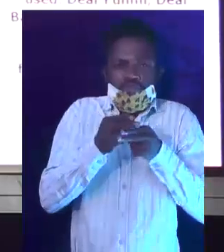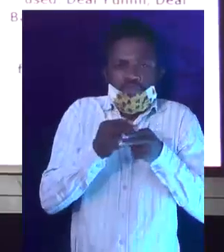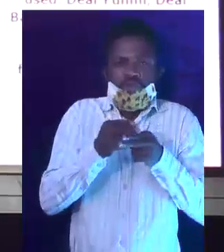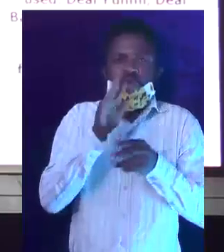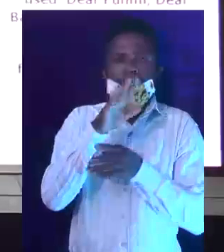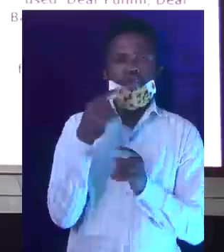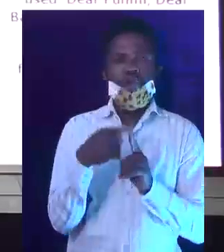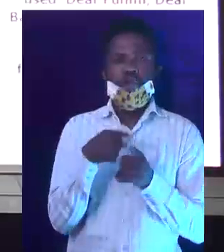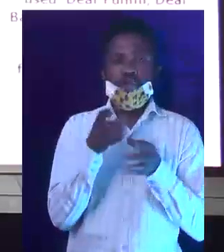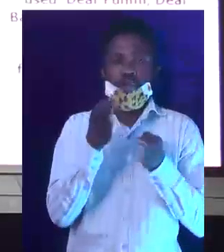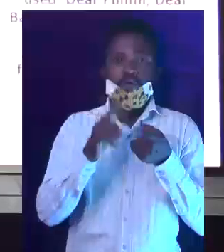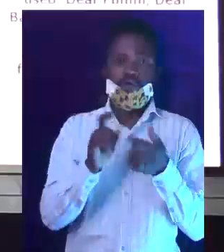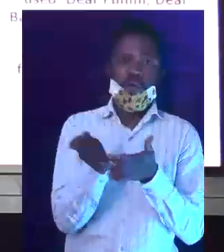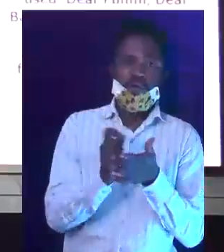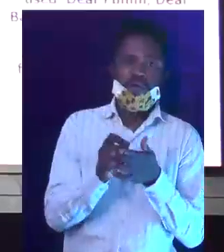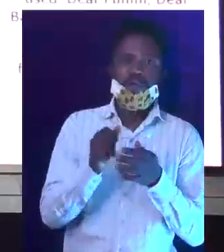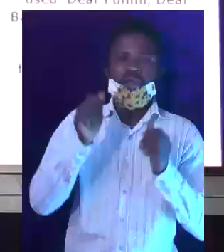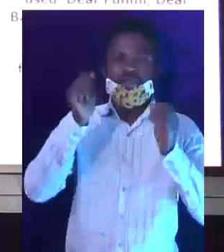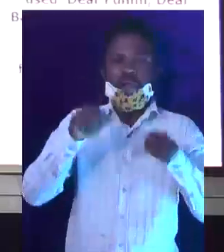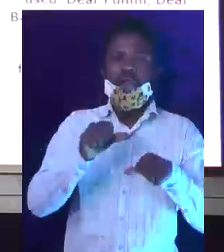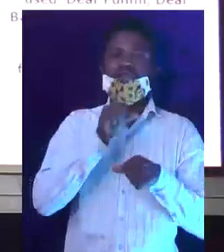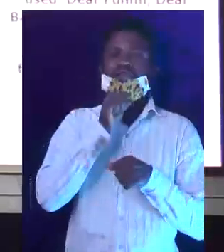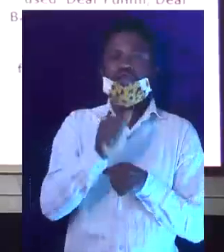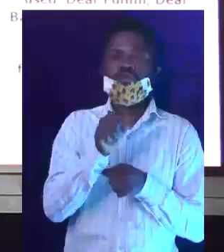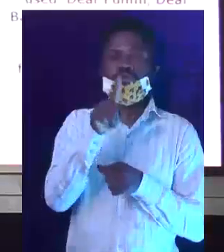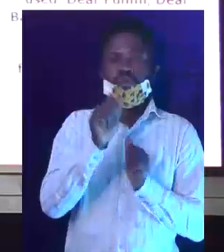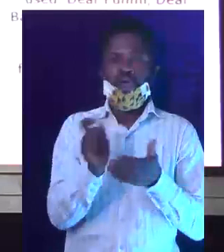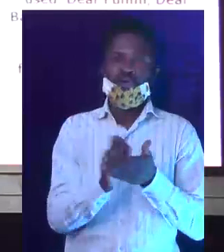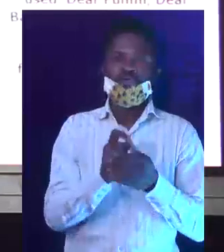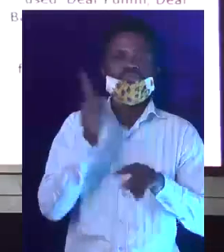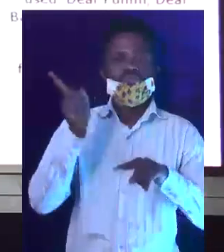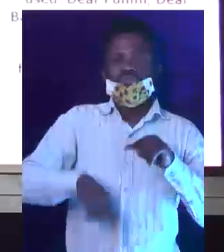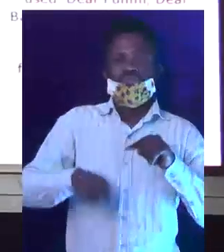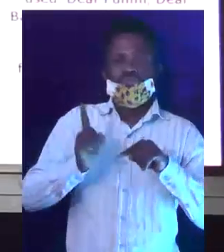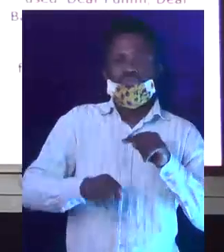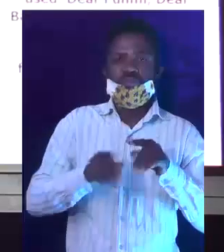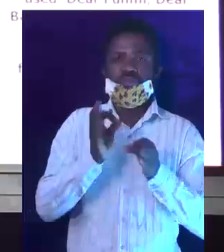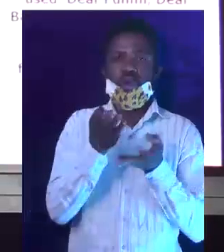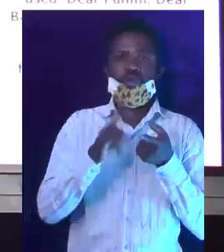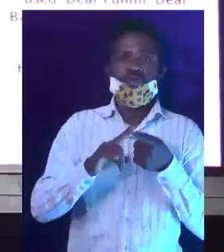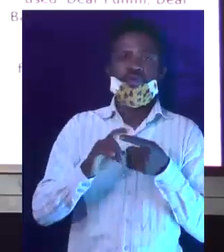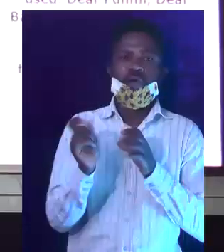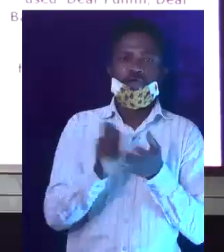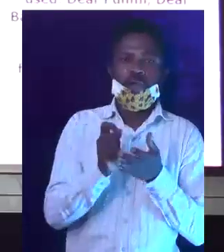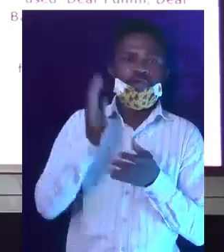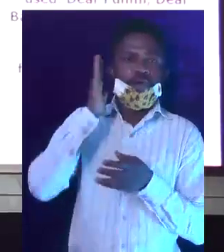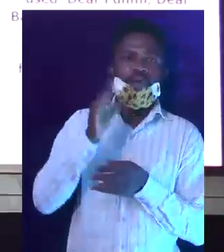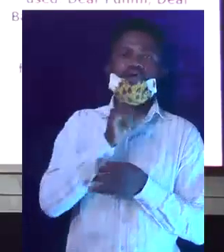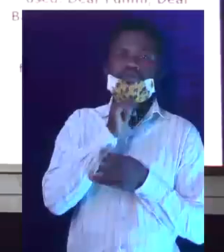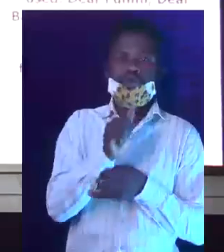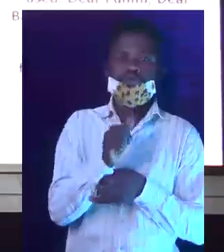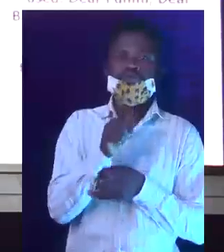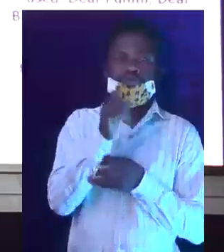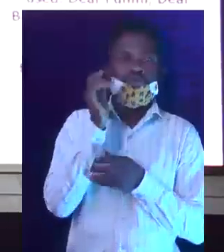want to write cannot. You can shorten it to can't. You want to write will not. You can shorten it